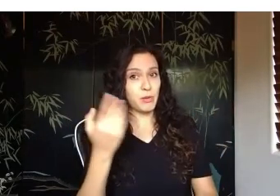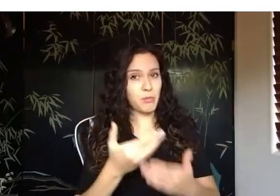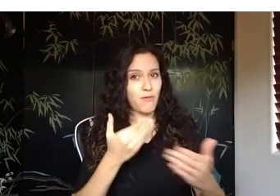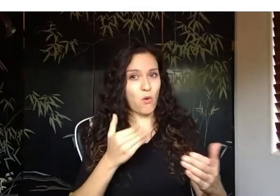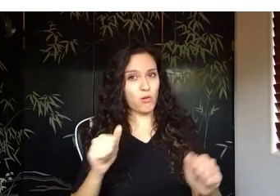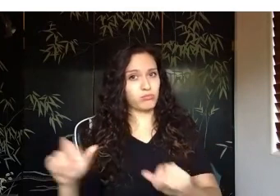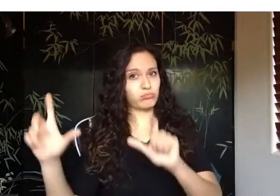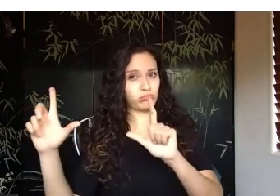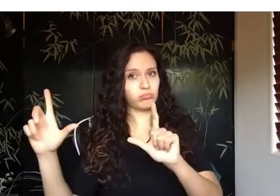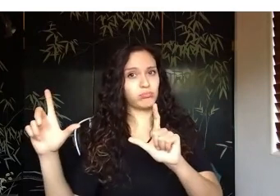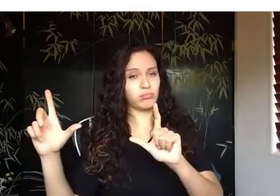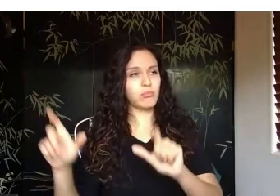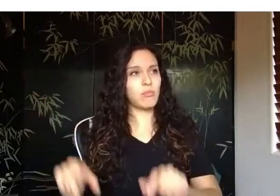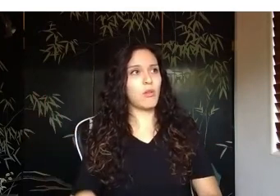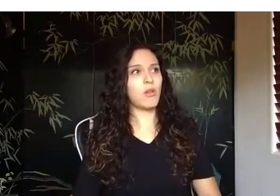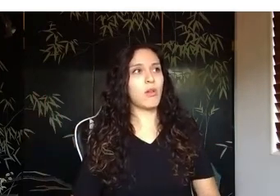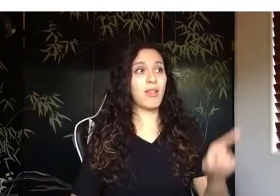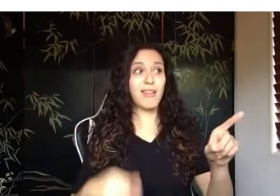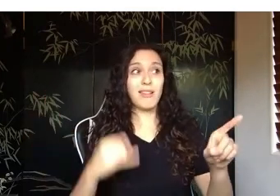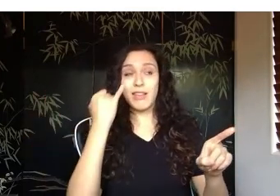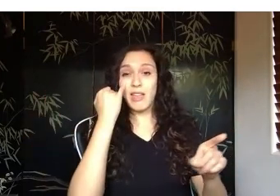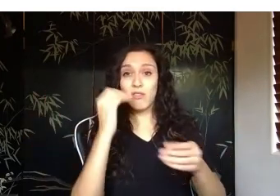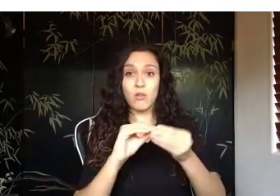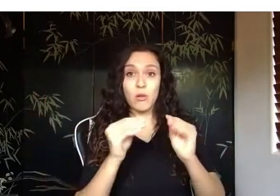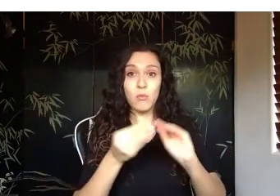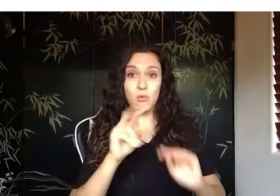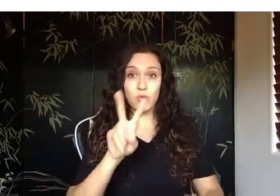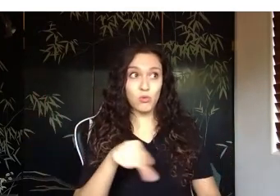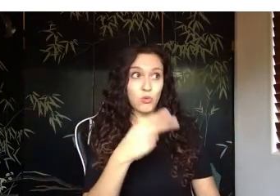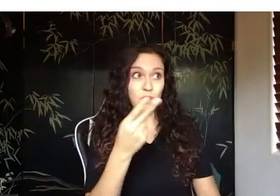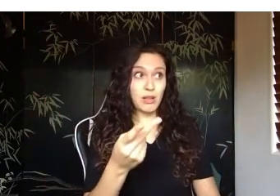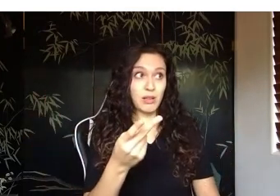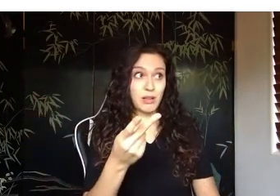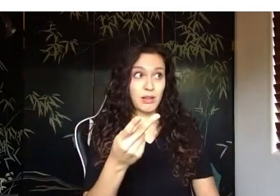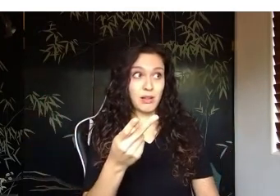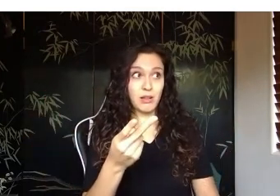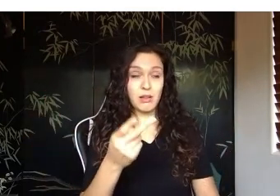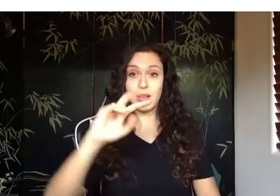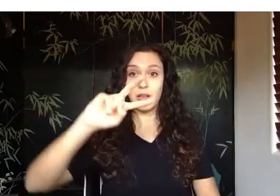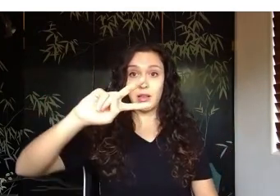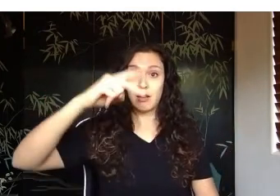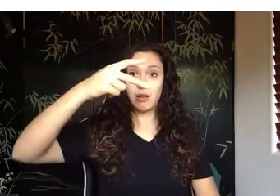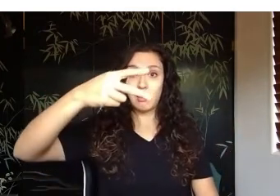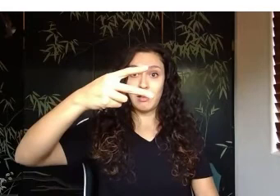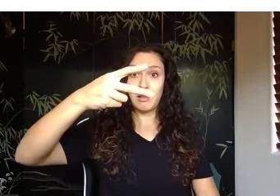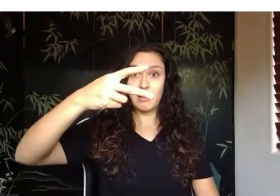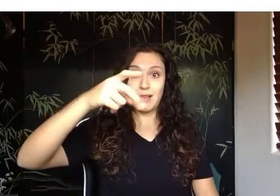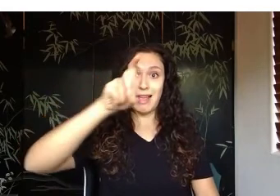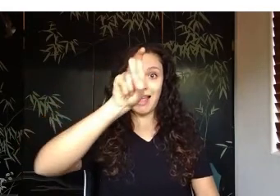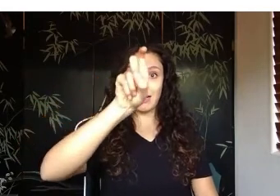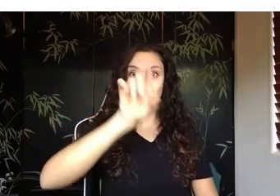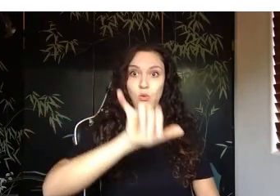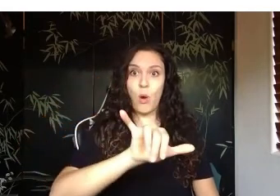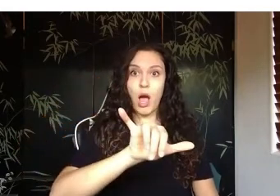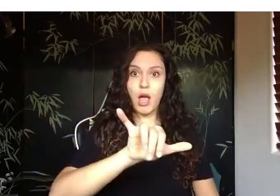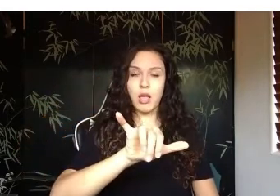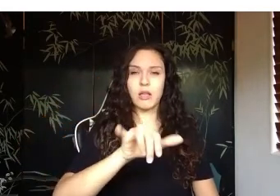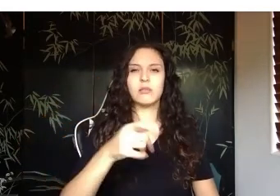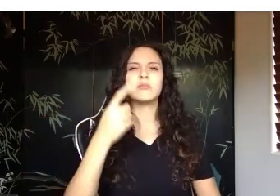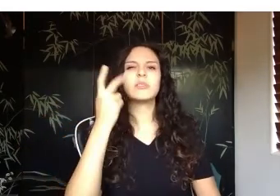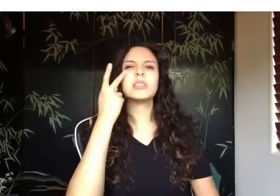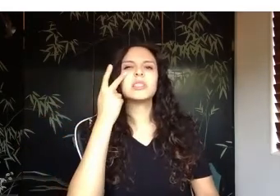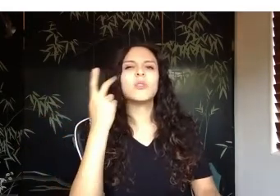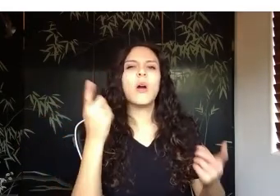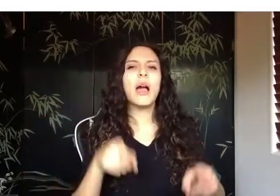Something I want to mention before we get to the next slide is, what if this were switched and this was x and this was